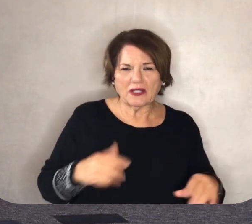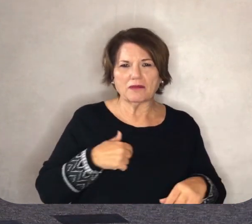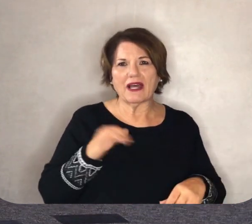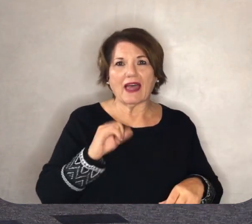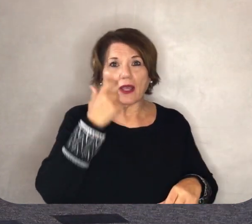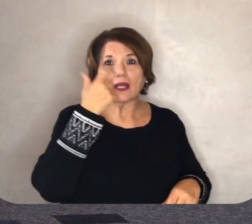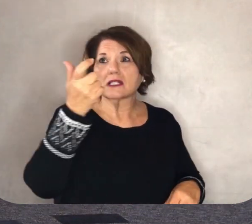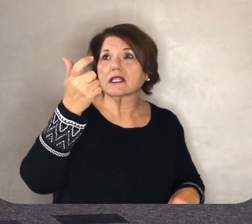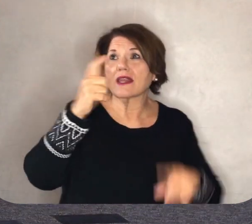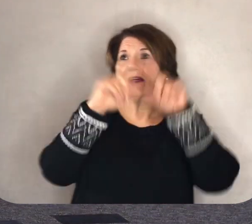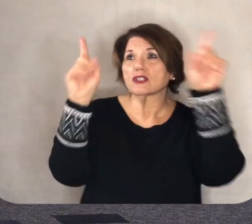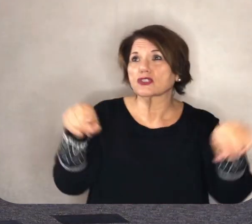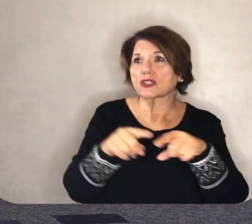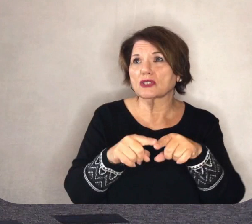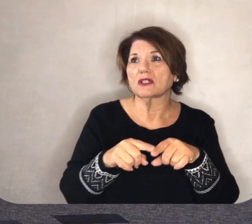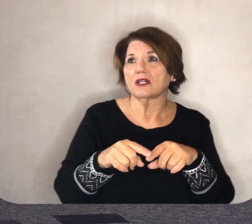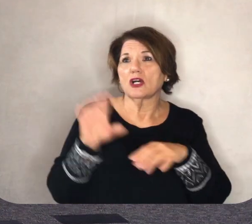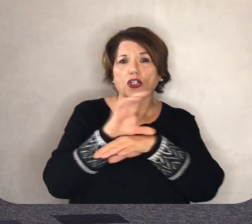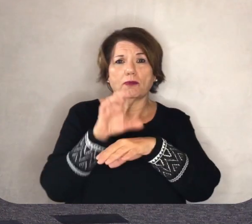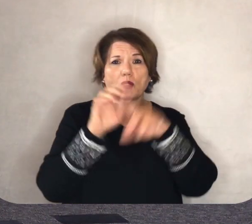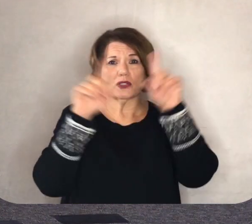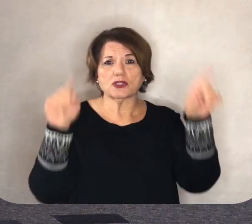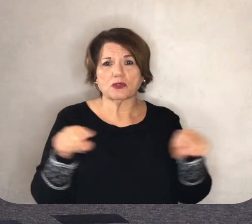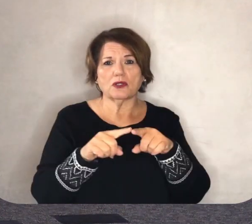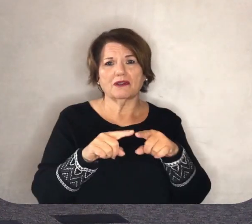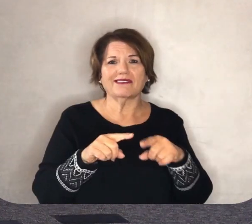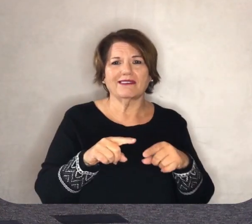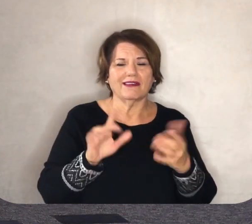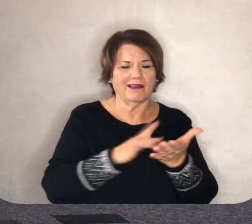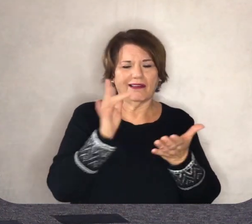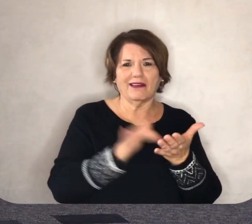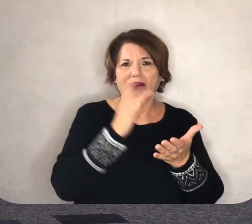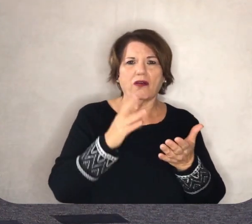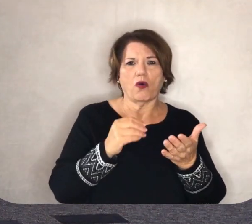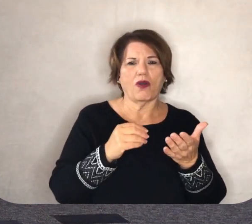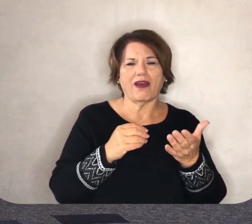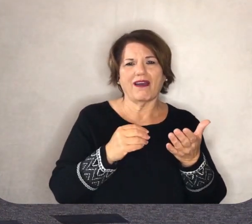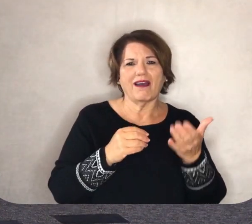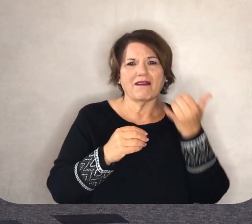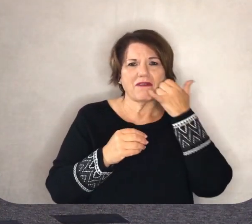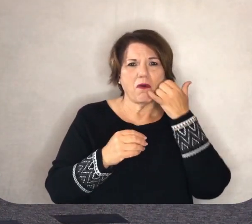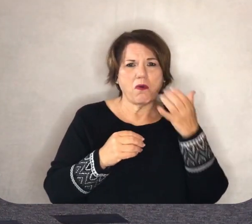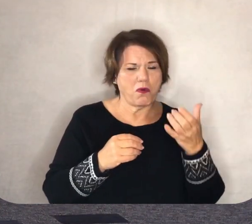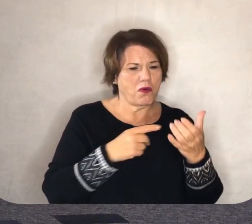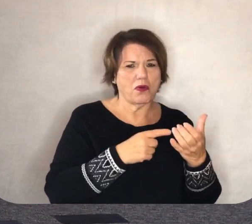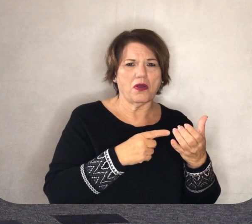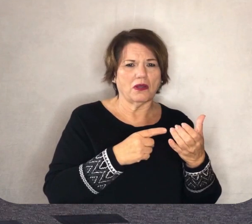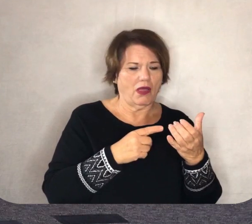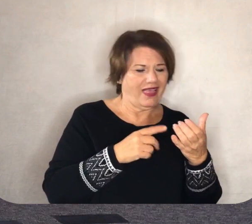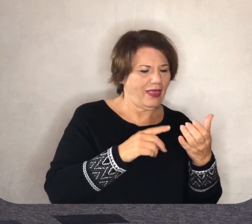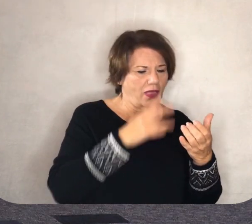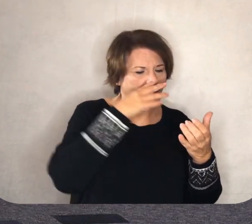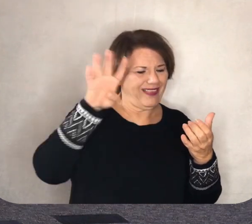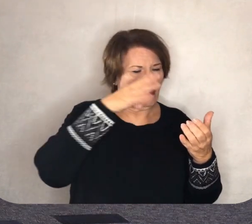television screen or a computer screen or an iPad or a phone, and it doesn't feel like you're really engaged, but sometimes we